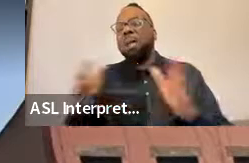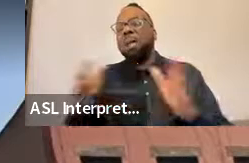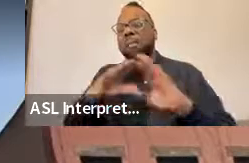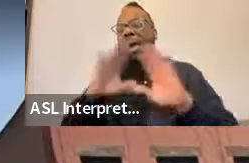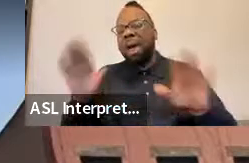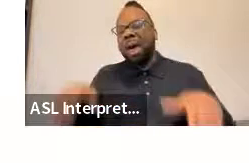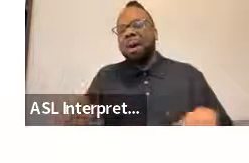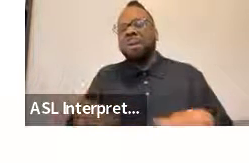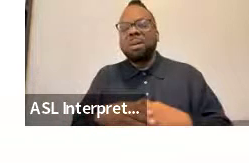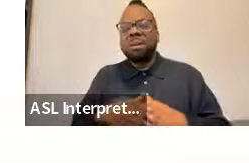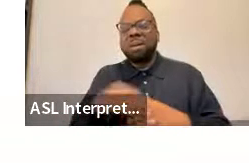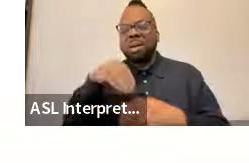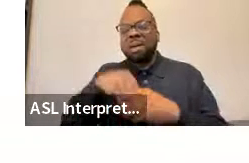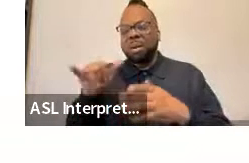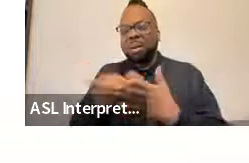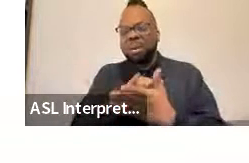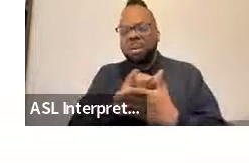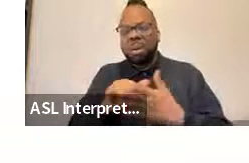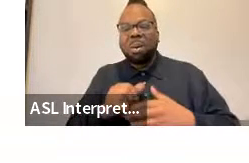slide.